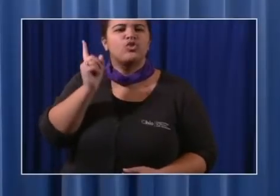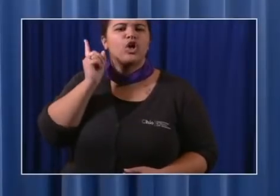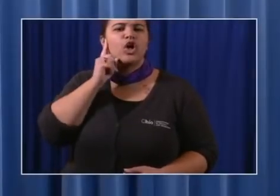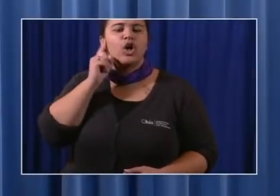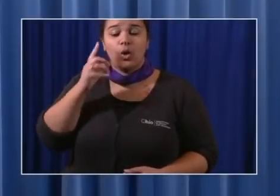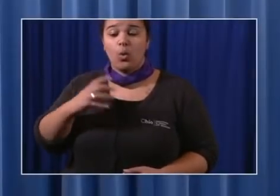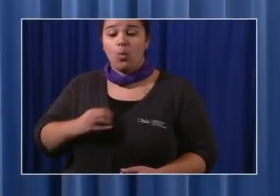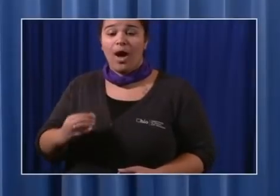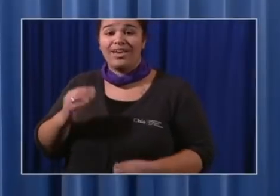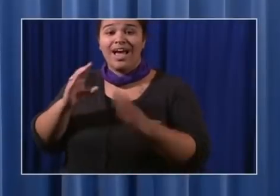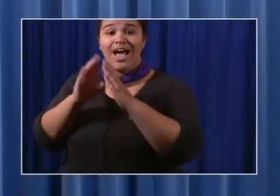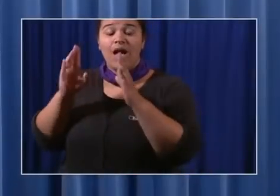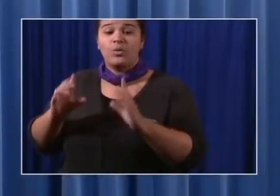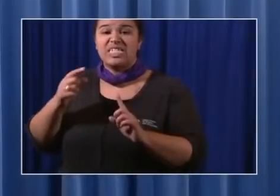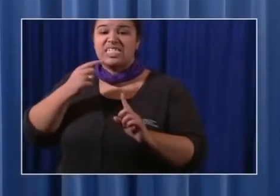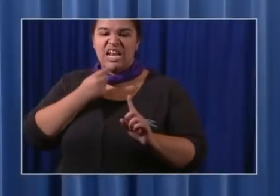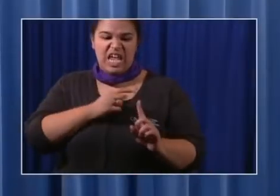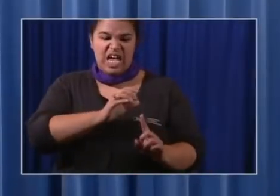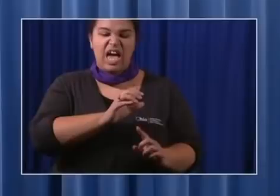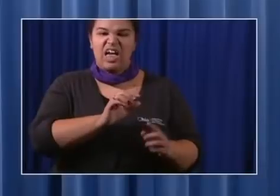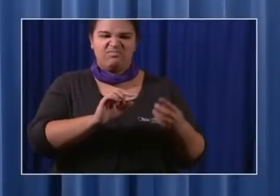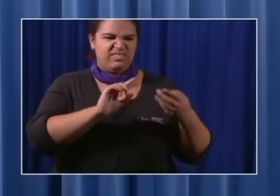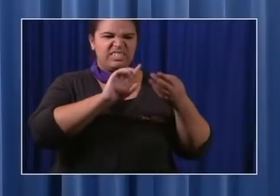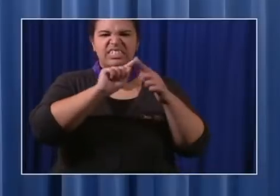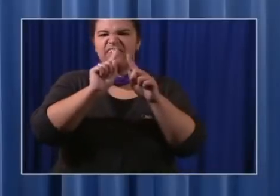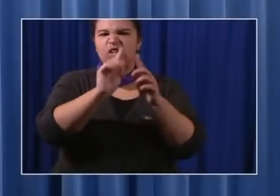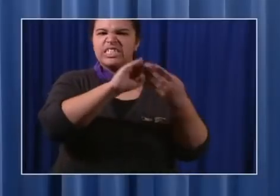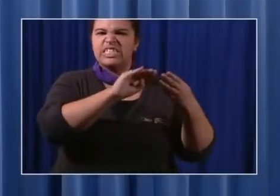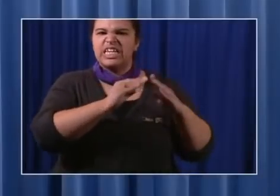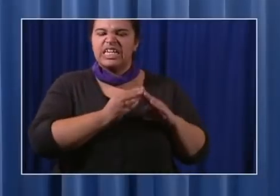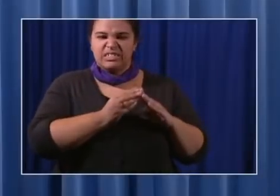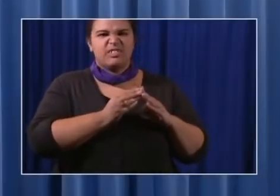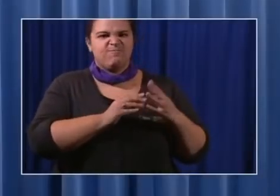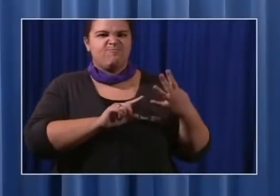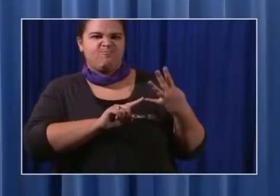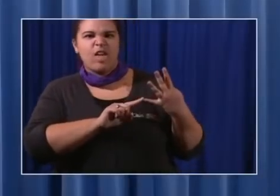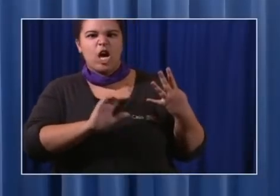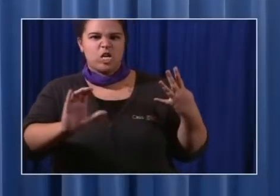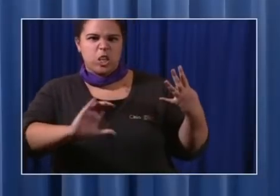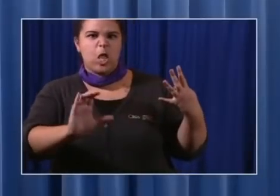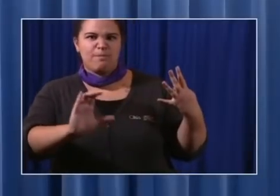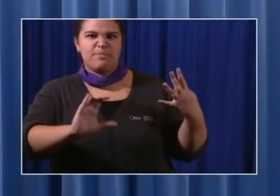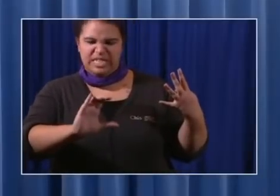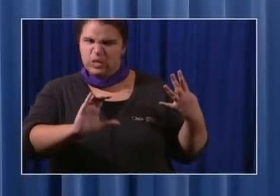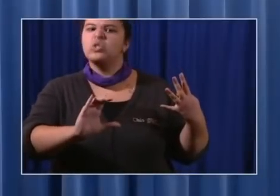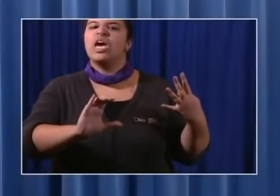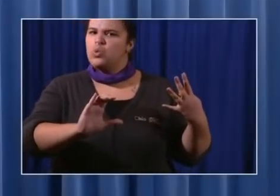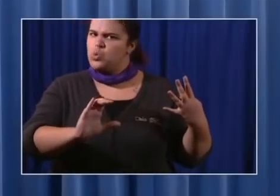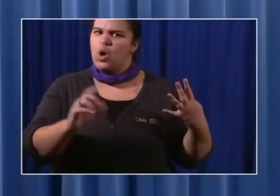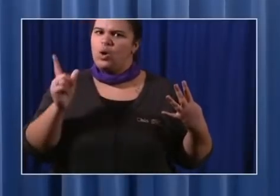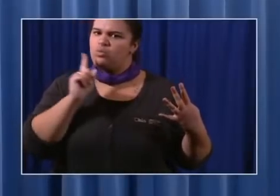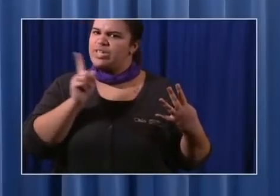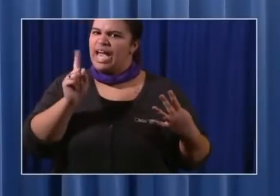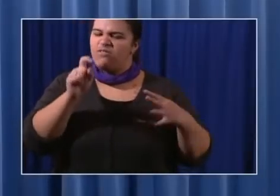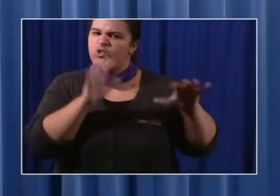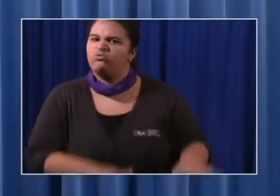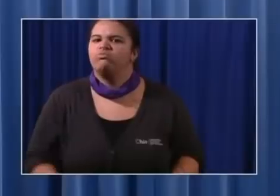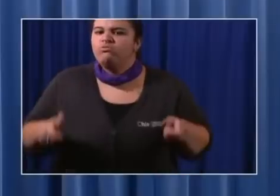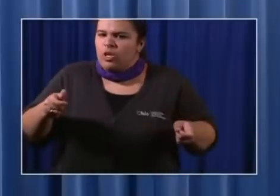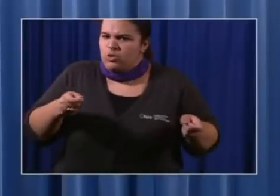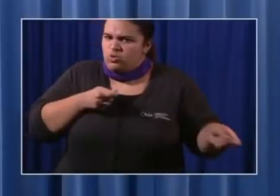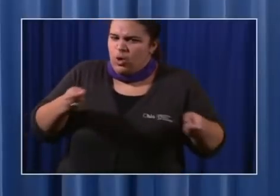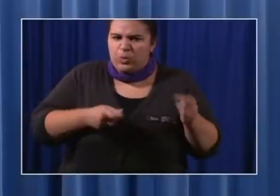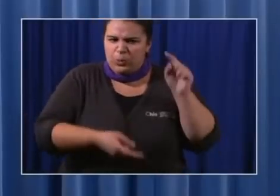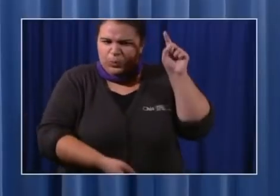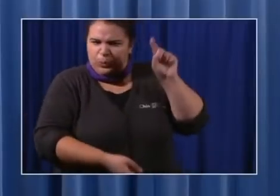said aggressive steps should be taken to mitigate COVID-19 outbreaks. Were you on that call with Dr. Deborah Birx, and will